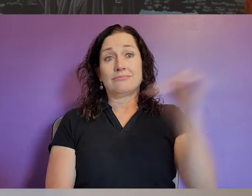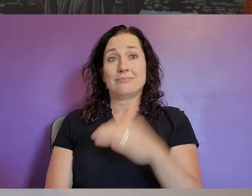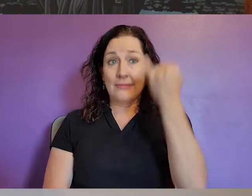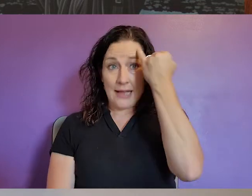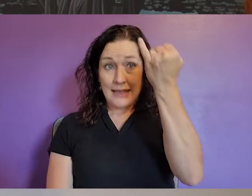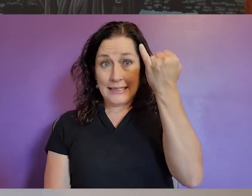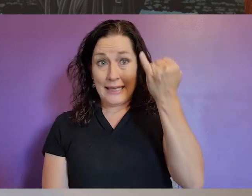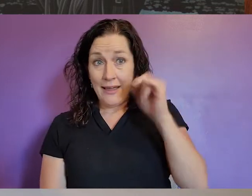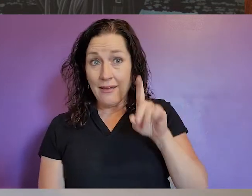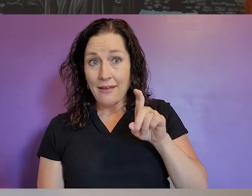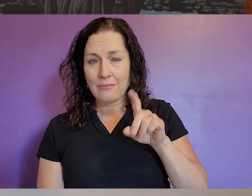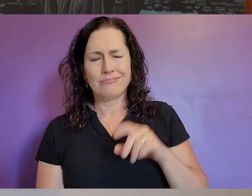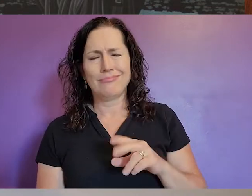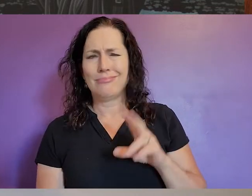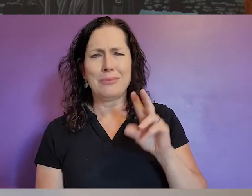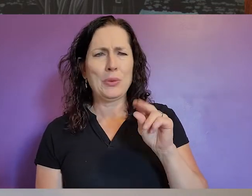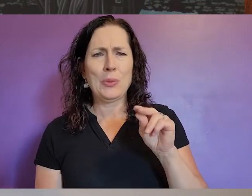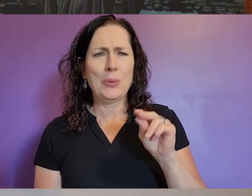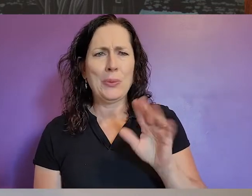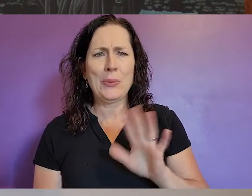idea,